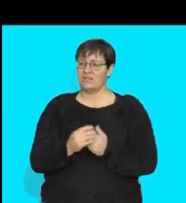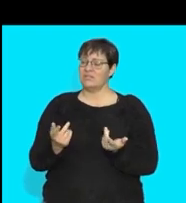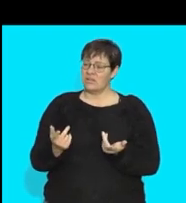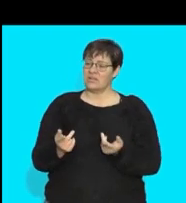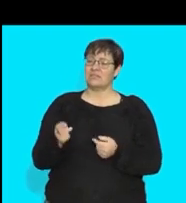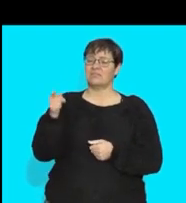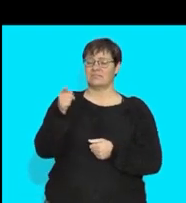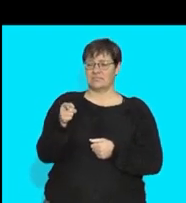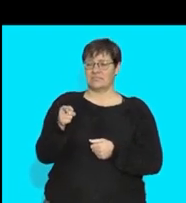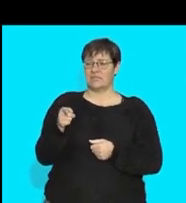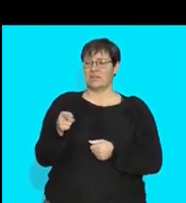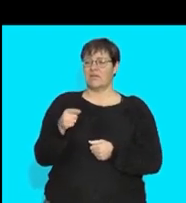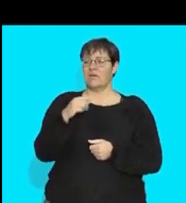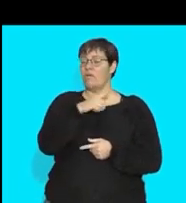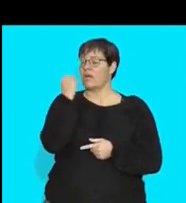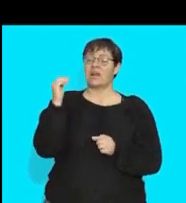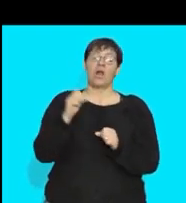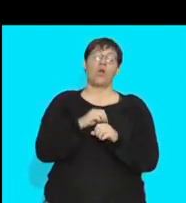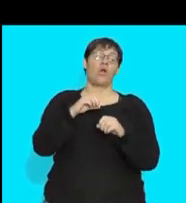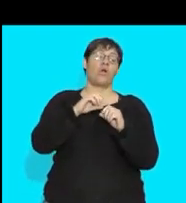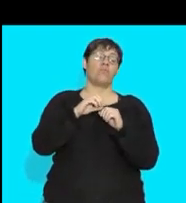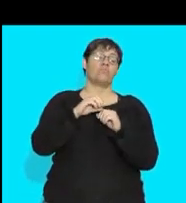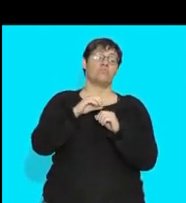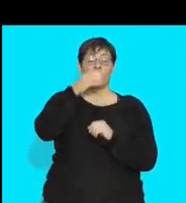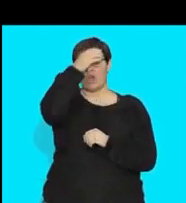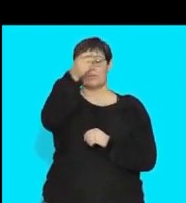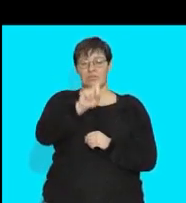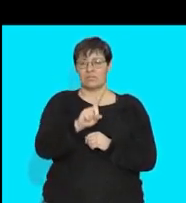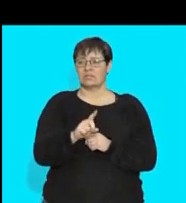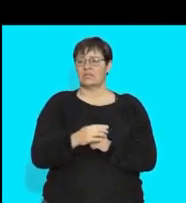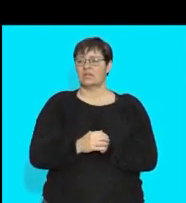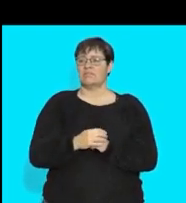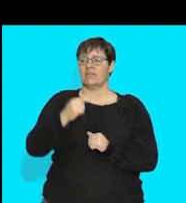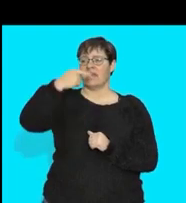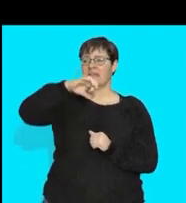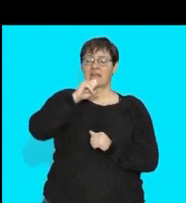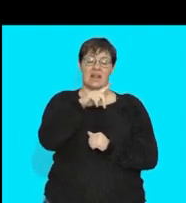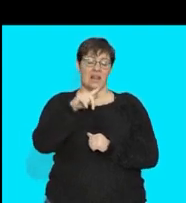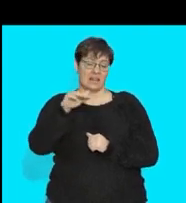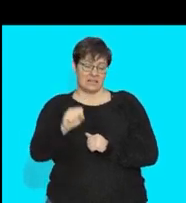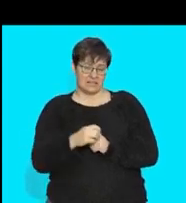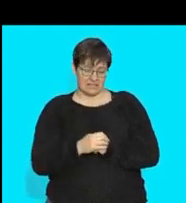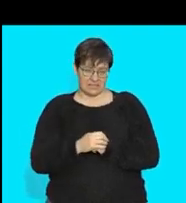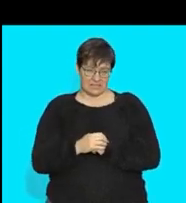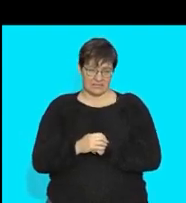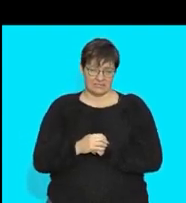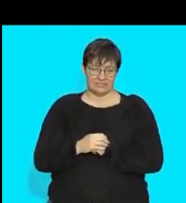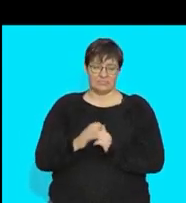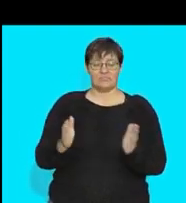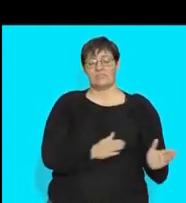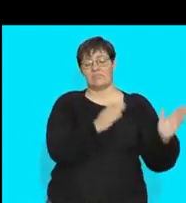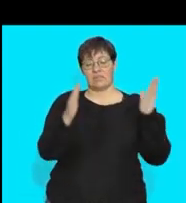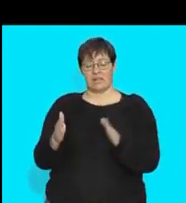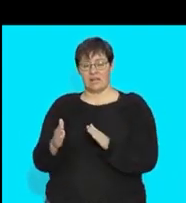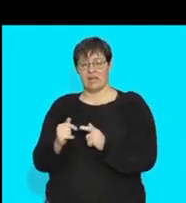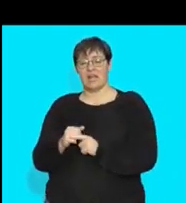and out, and that is where we looked at the whole concept of the gills. We looked at insects. We